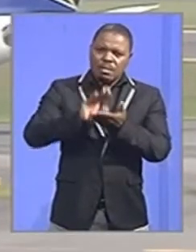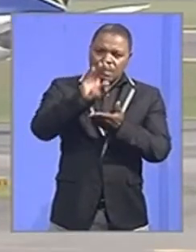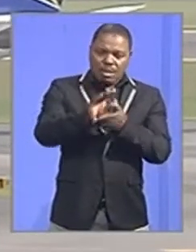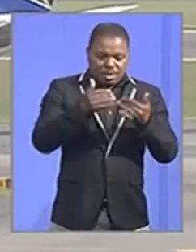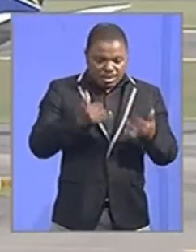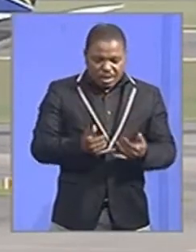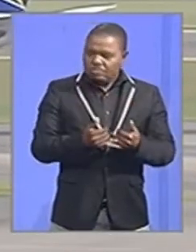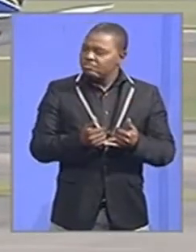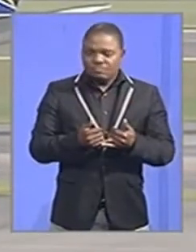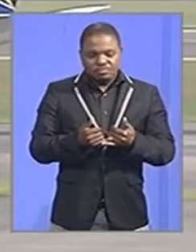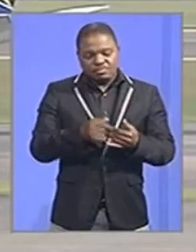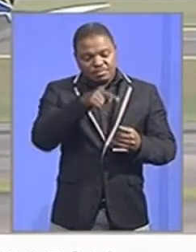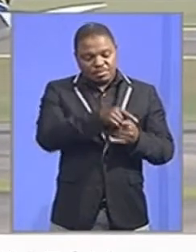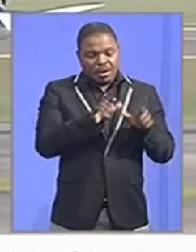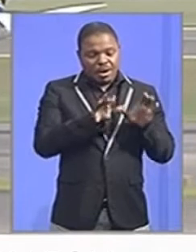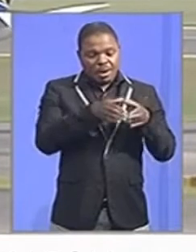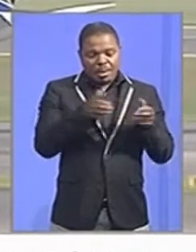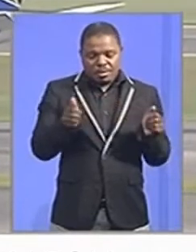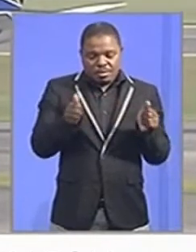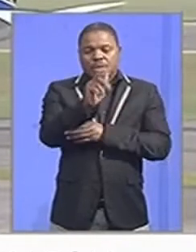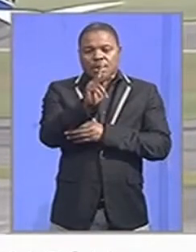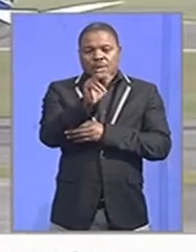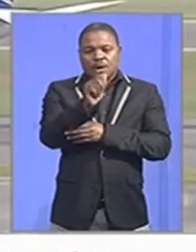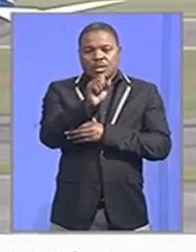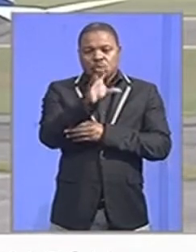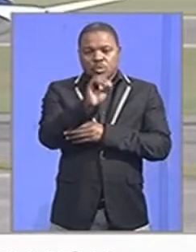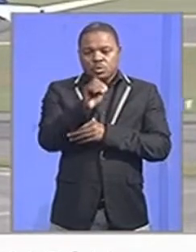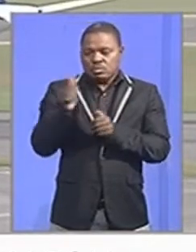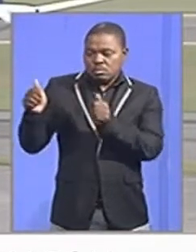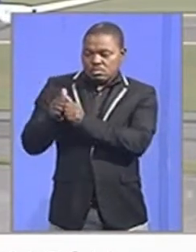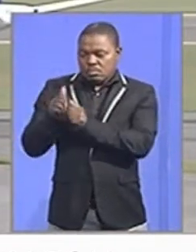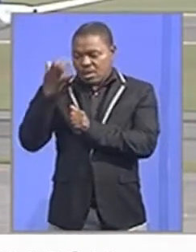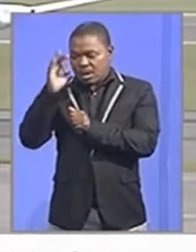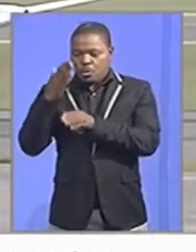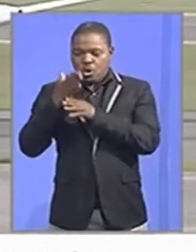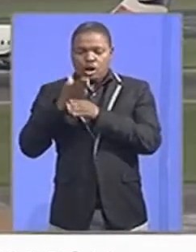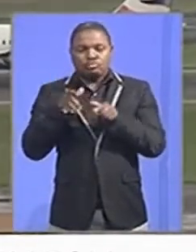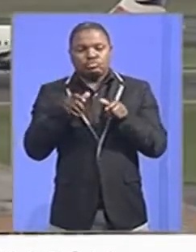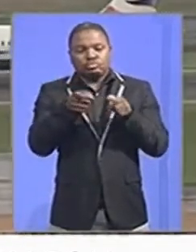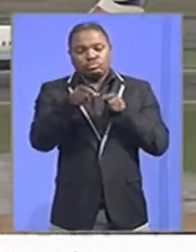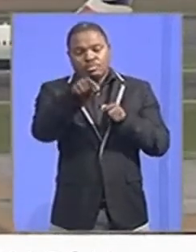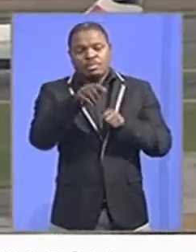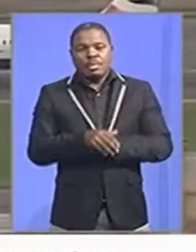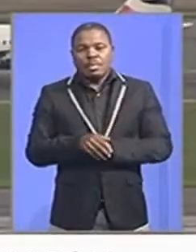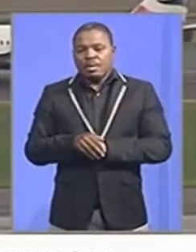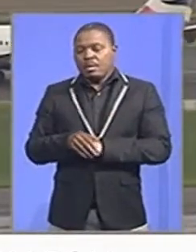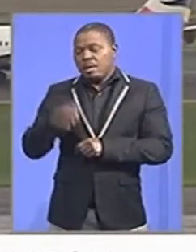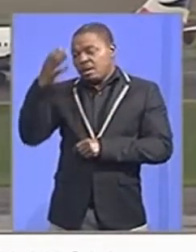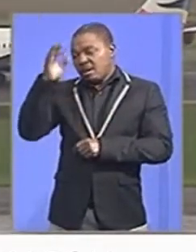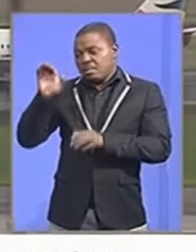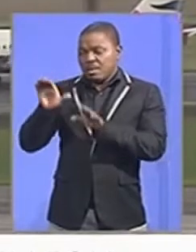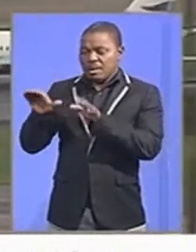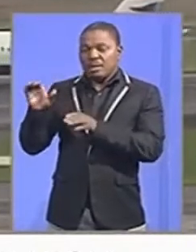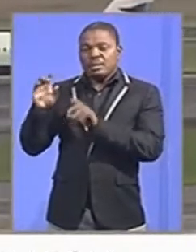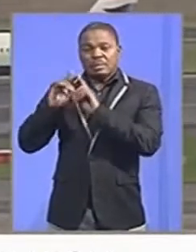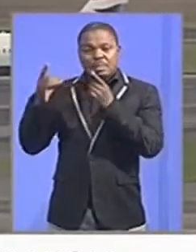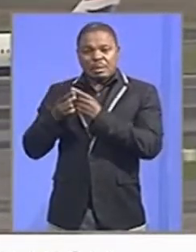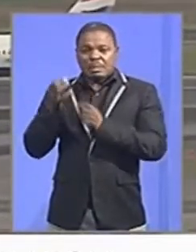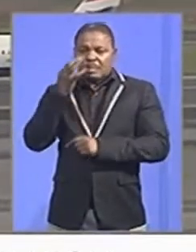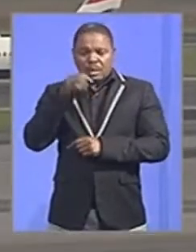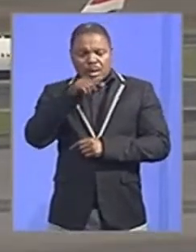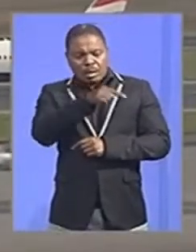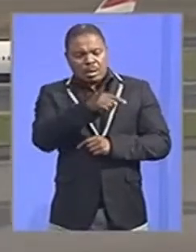ke dikhampani tse ipopileng Takatso ka kopanelo le mmuso. Lefapha la Dikgwebo tsa Setjhaba le re setlamo sena sa dikgwebo